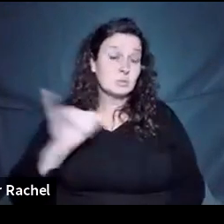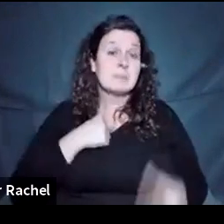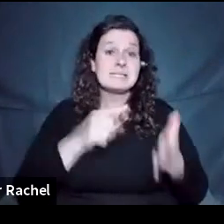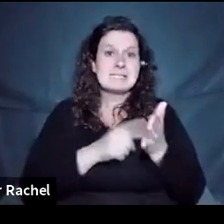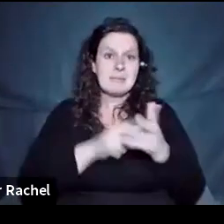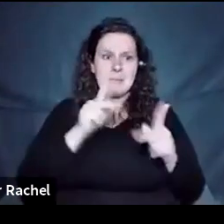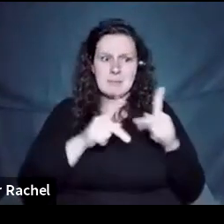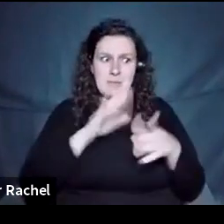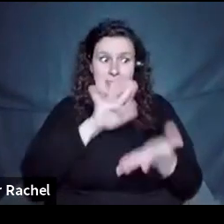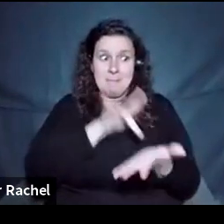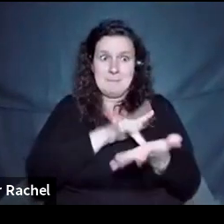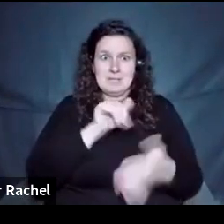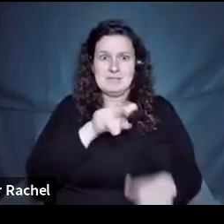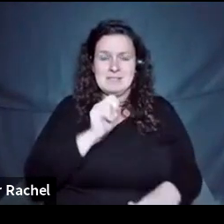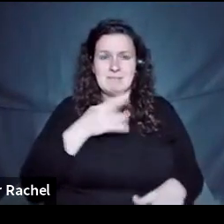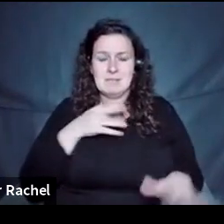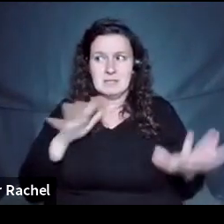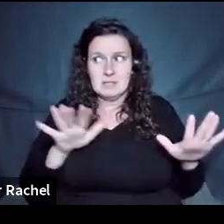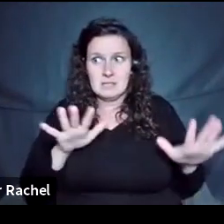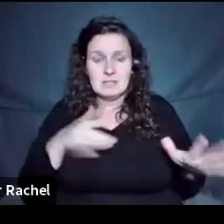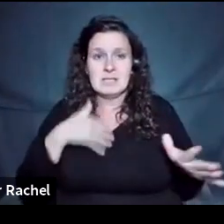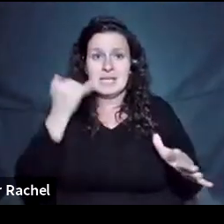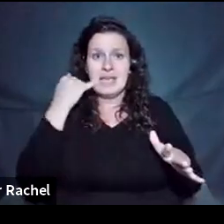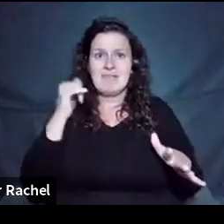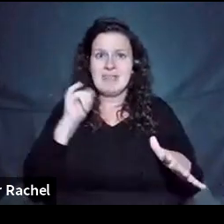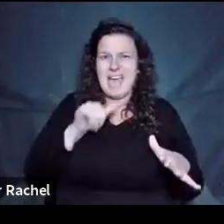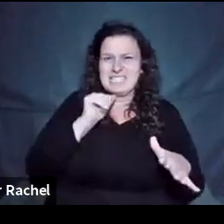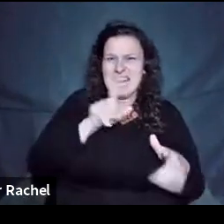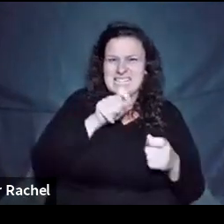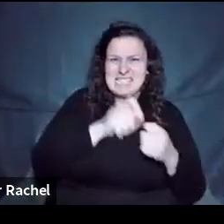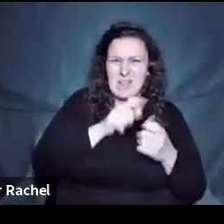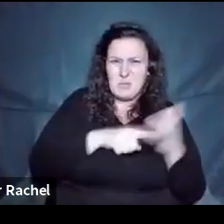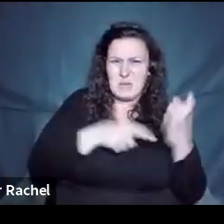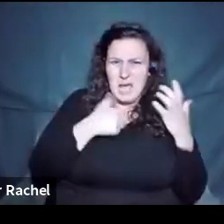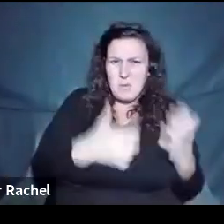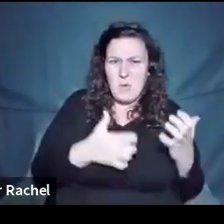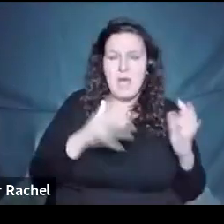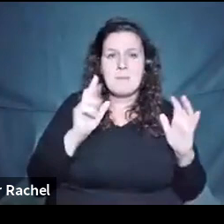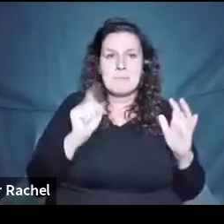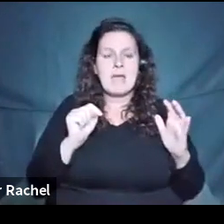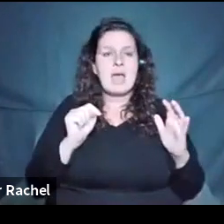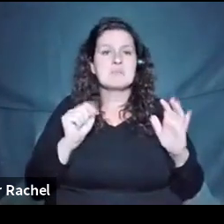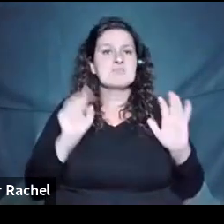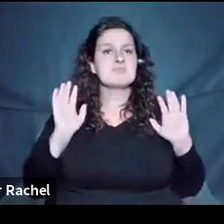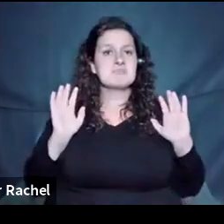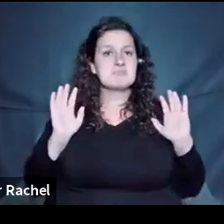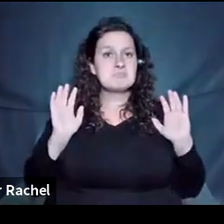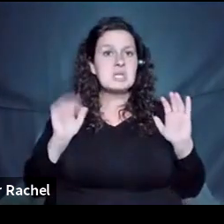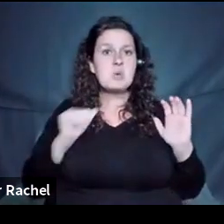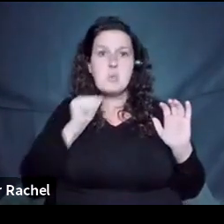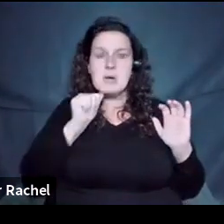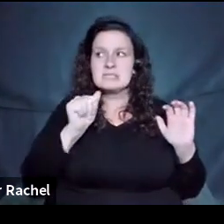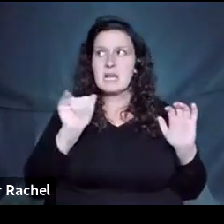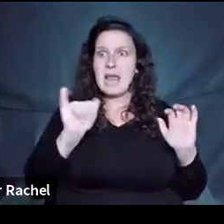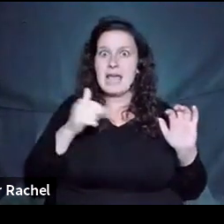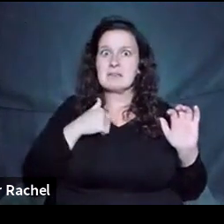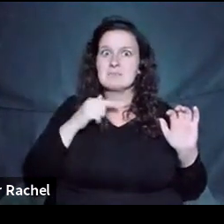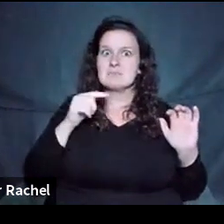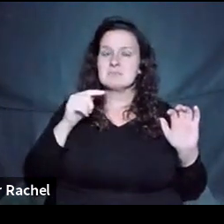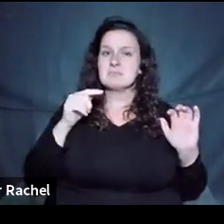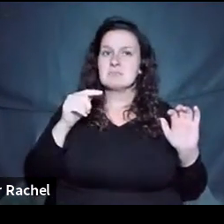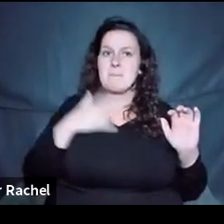feel in the middle of a scene that if something wasn't quite what they wanted, even if it wasn't to the point where they feel like their consent